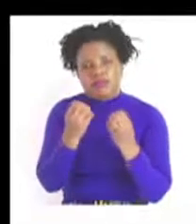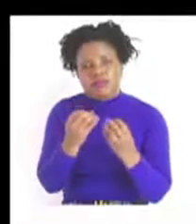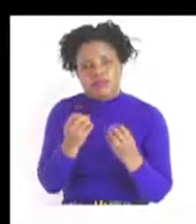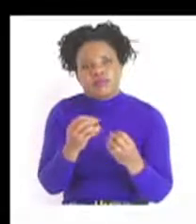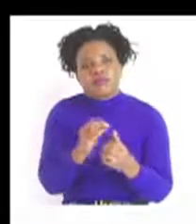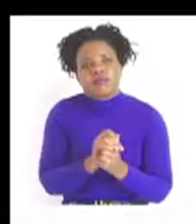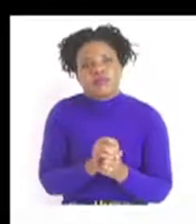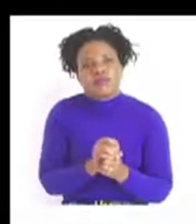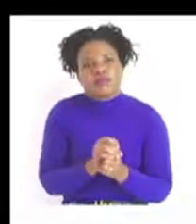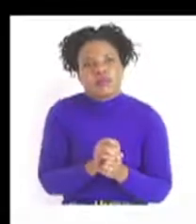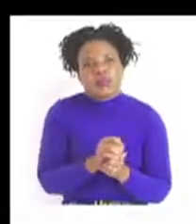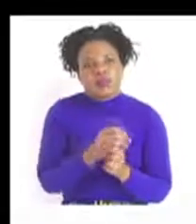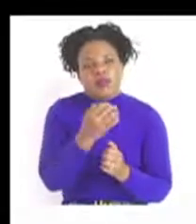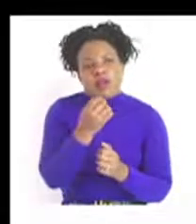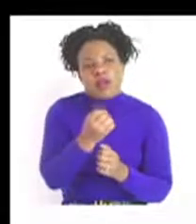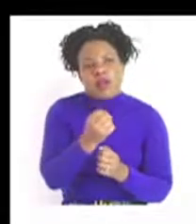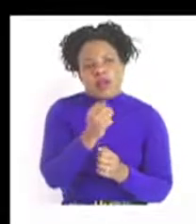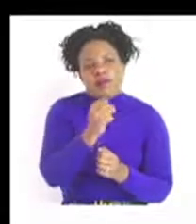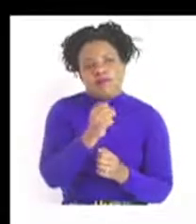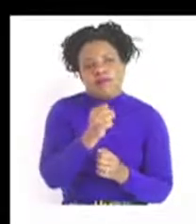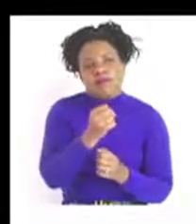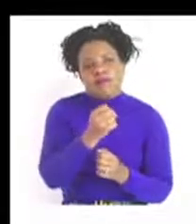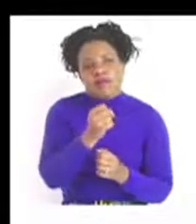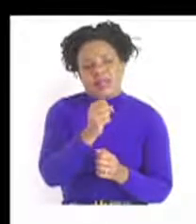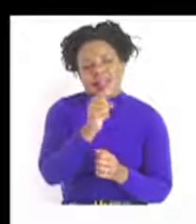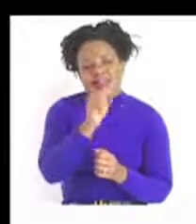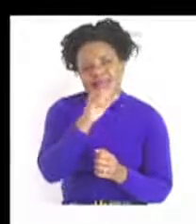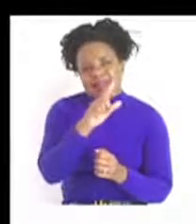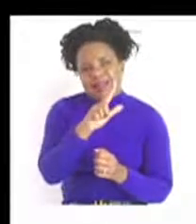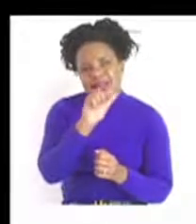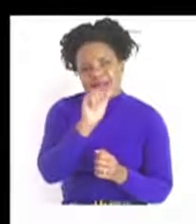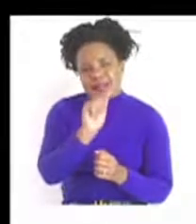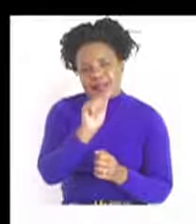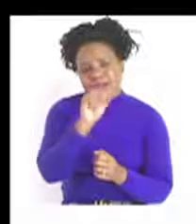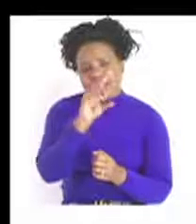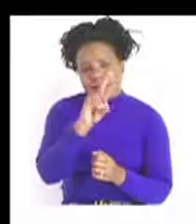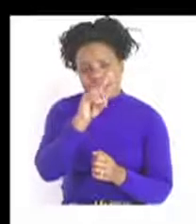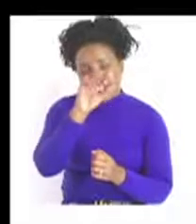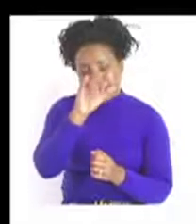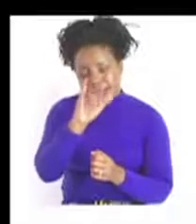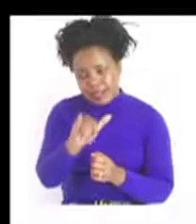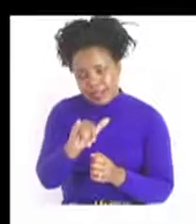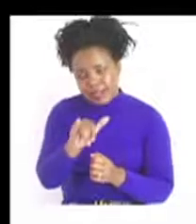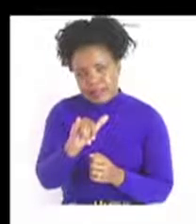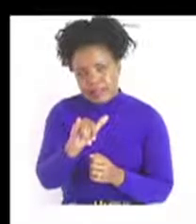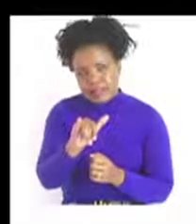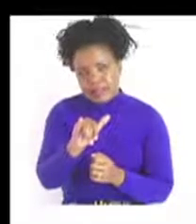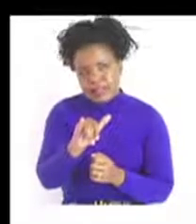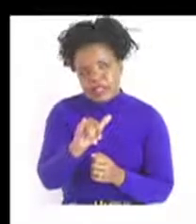3.1, the lady wiped the baby's nose with a handkerchief.